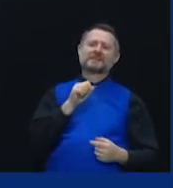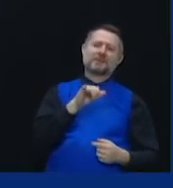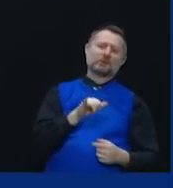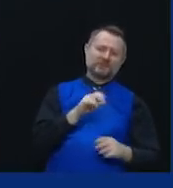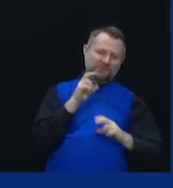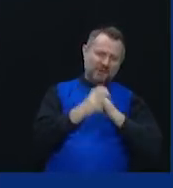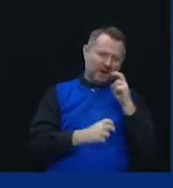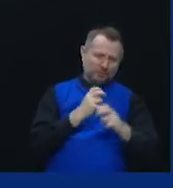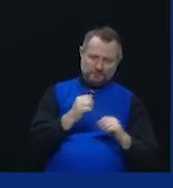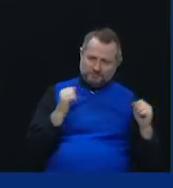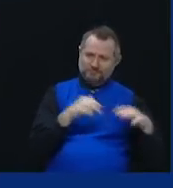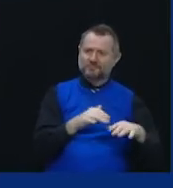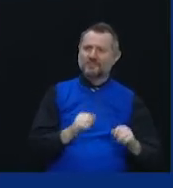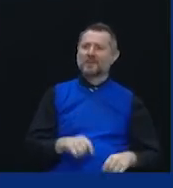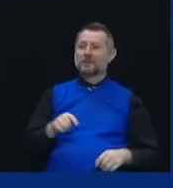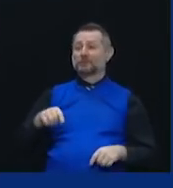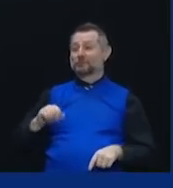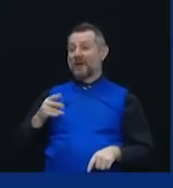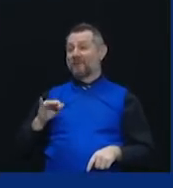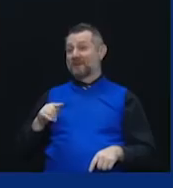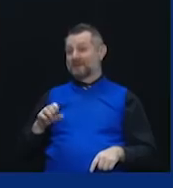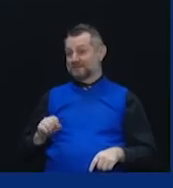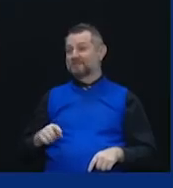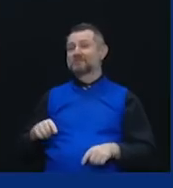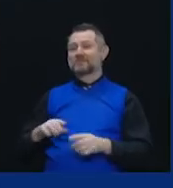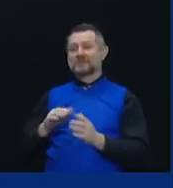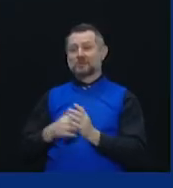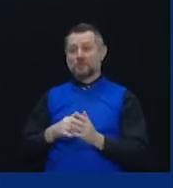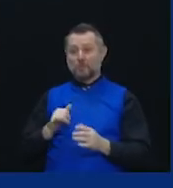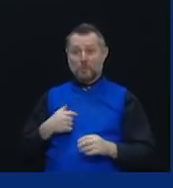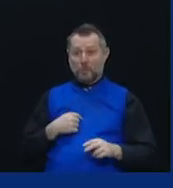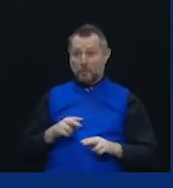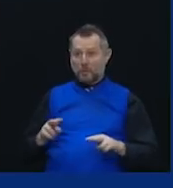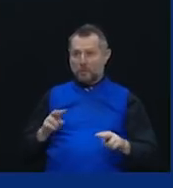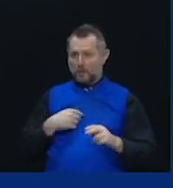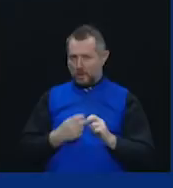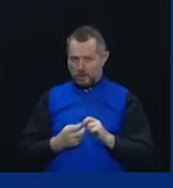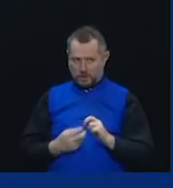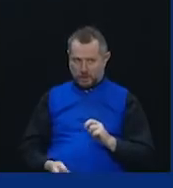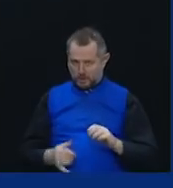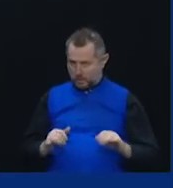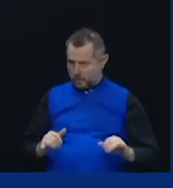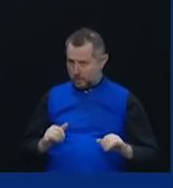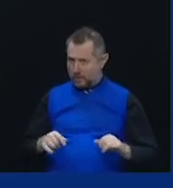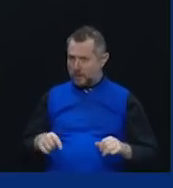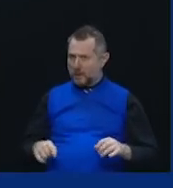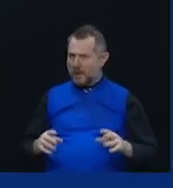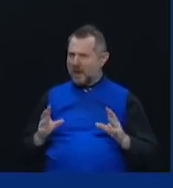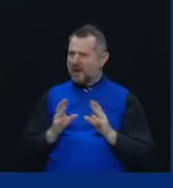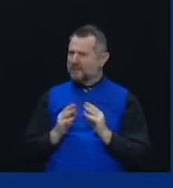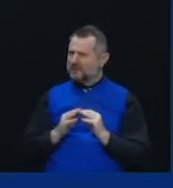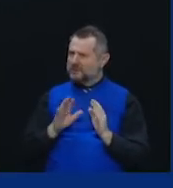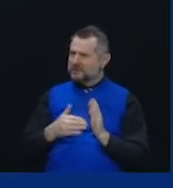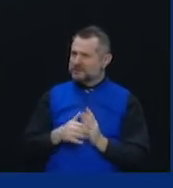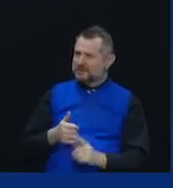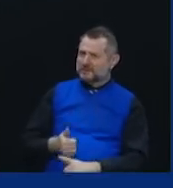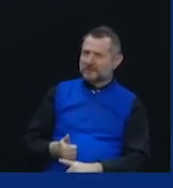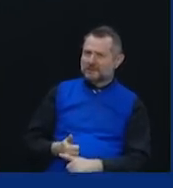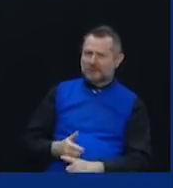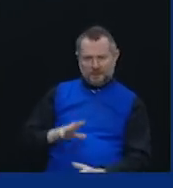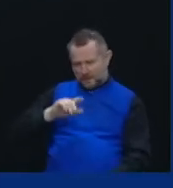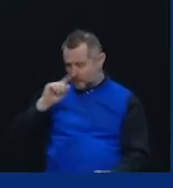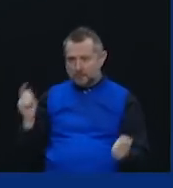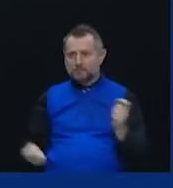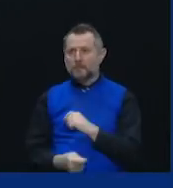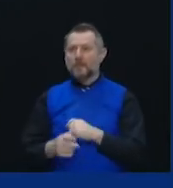I marvel when I look around at a site like this, a convention center turned into a medical type facility almost overnight. So